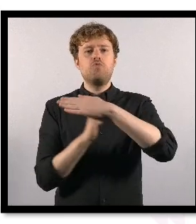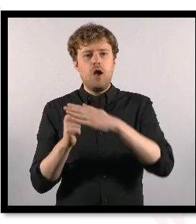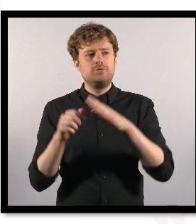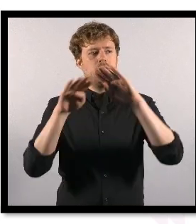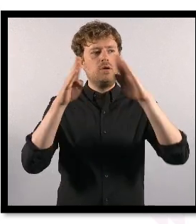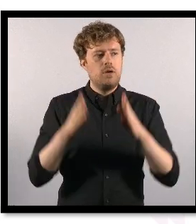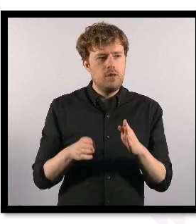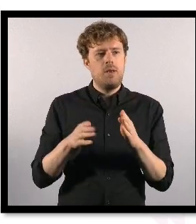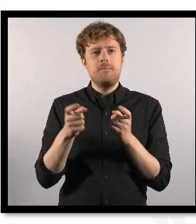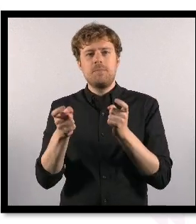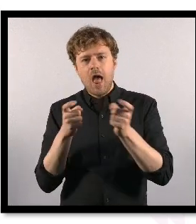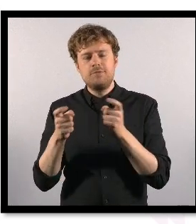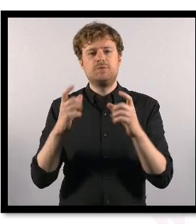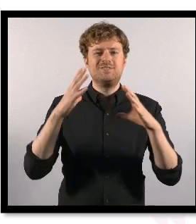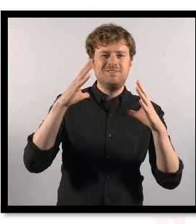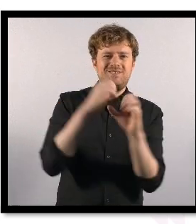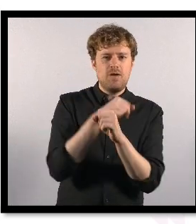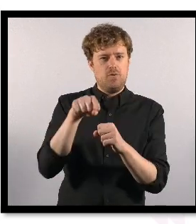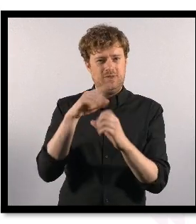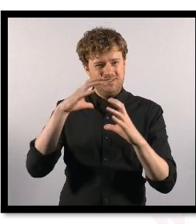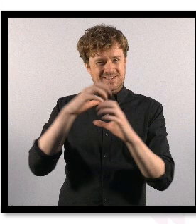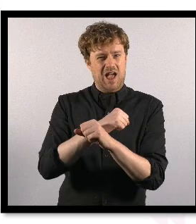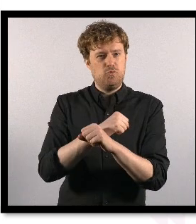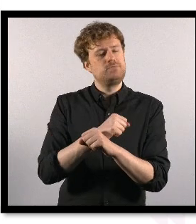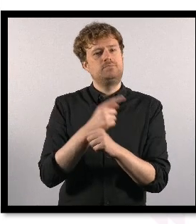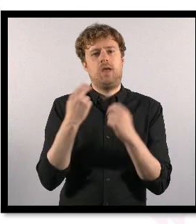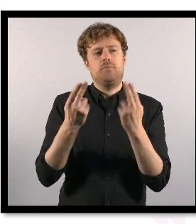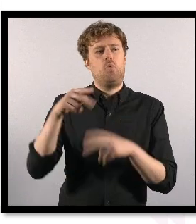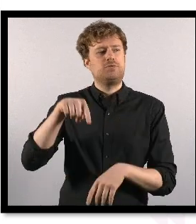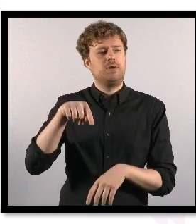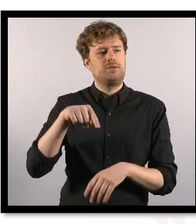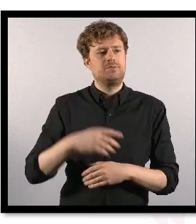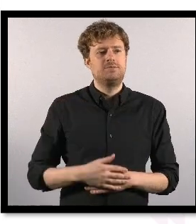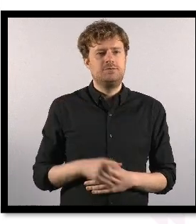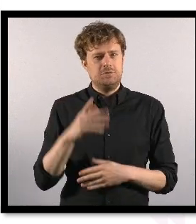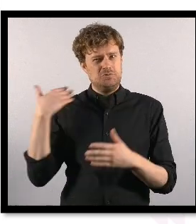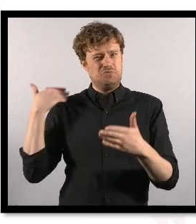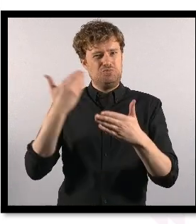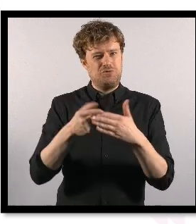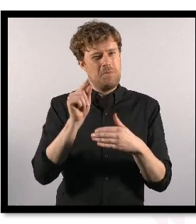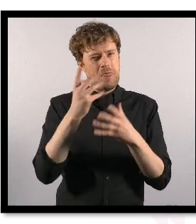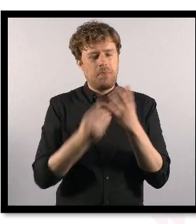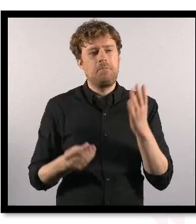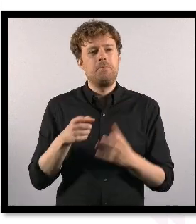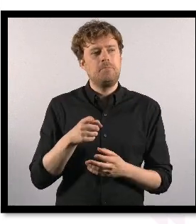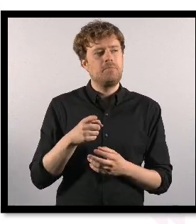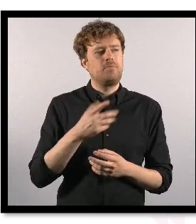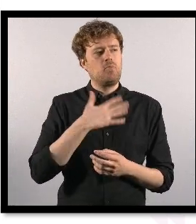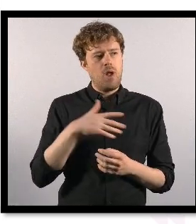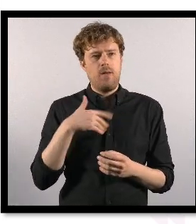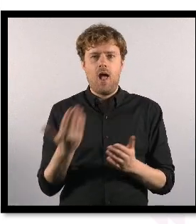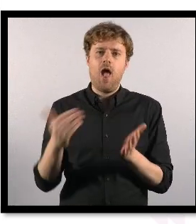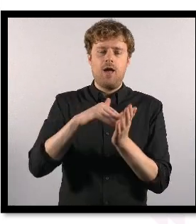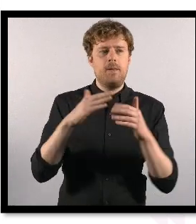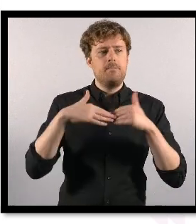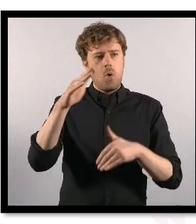user community, as it's grown, is able to give us so much feedback and so much information about what those gaps